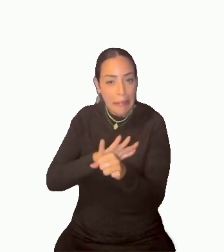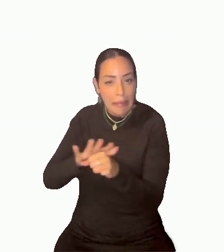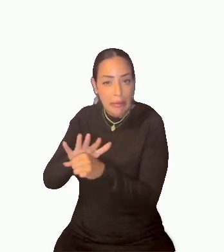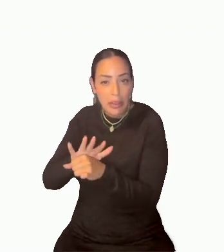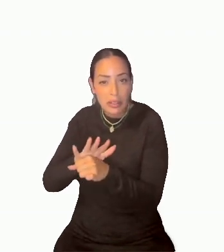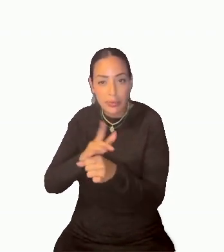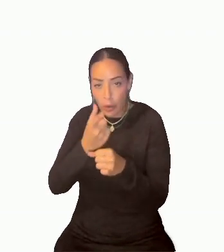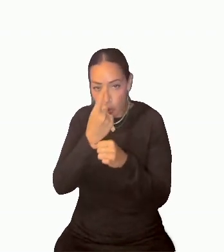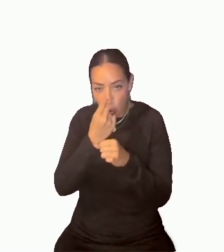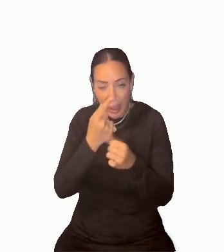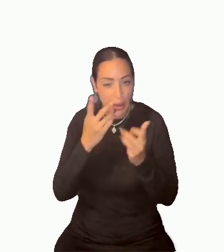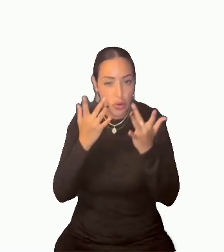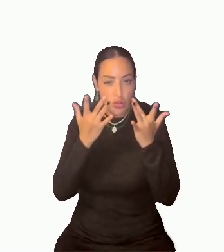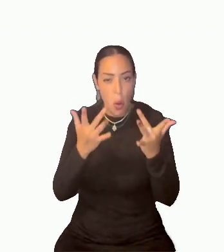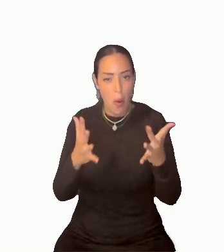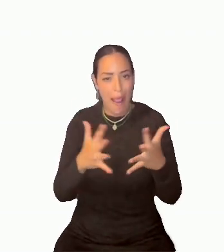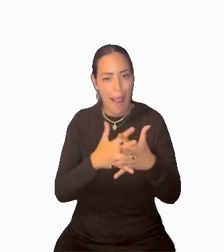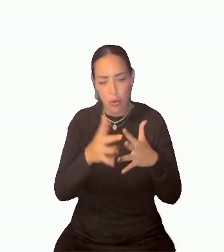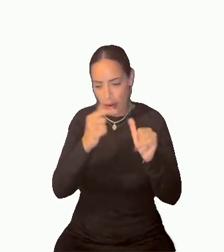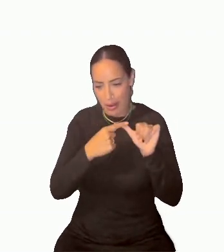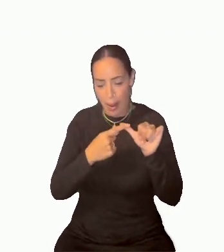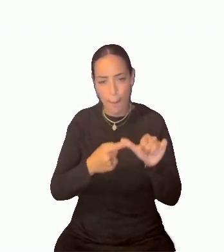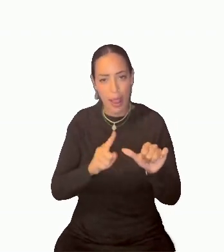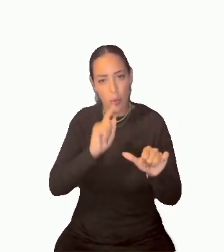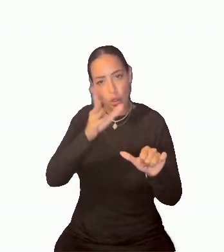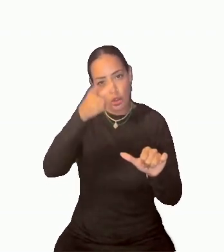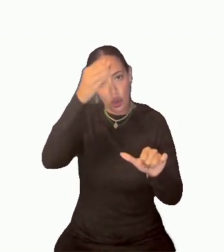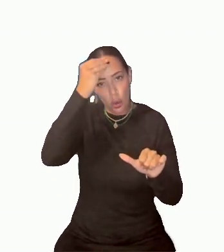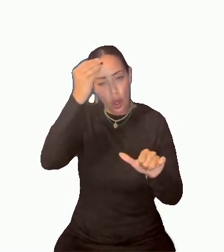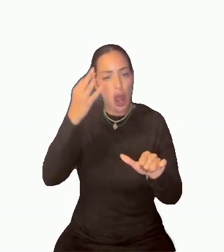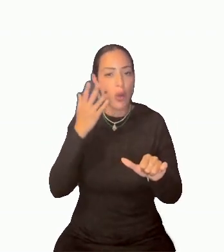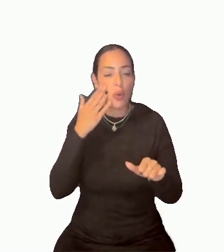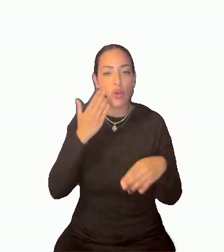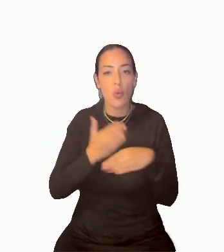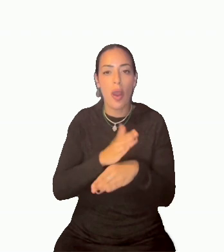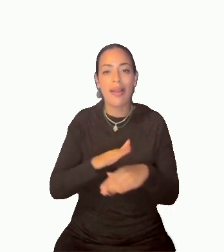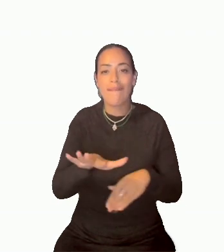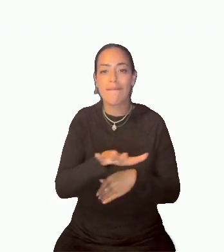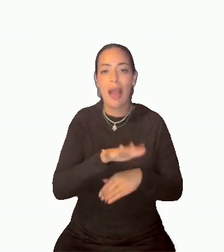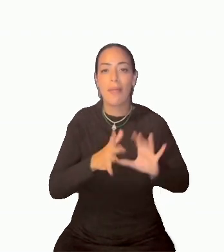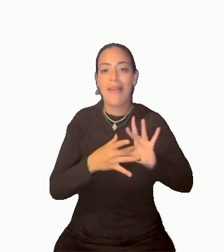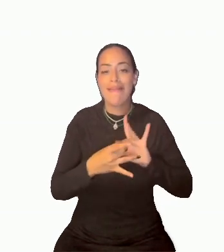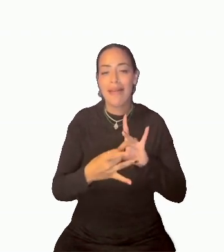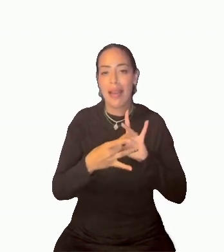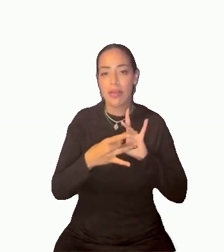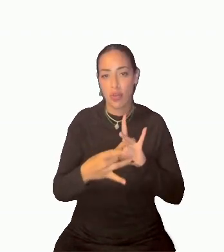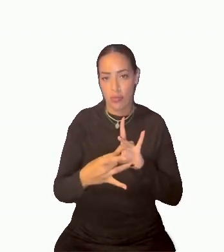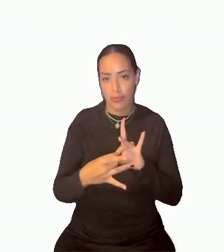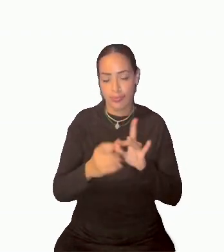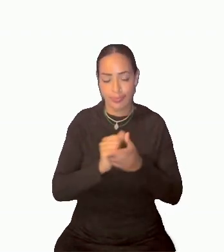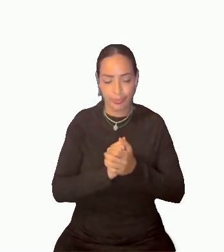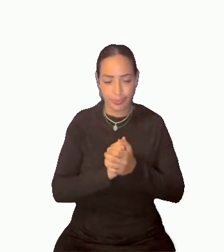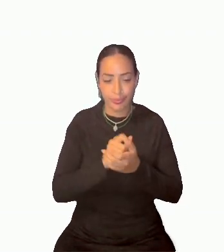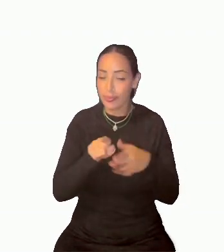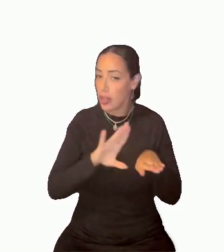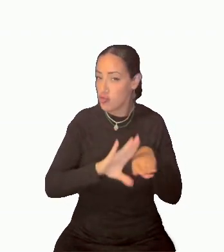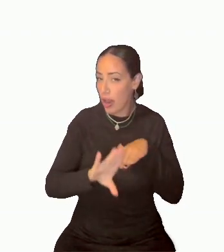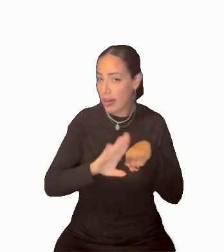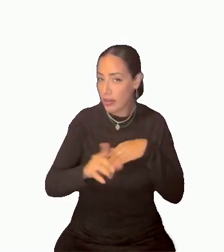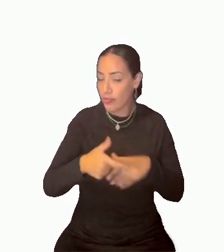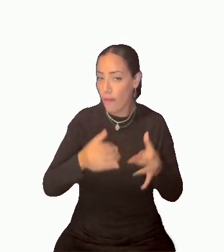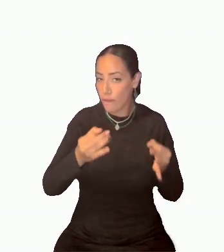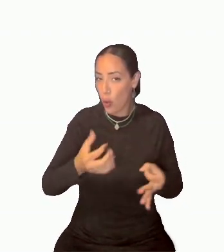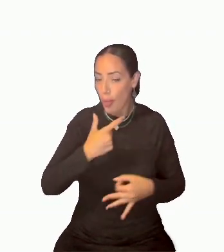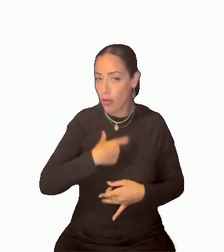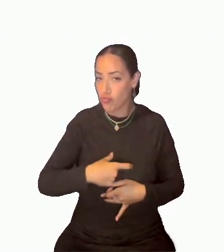both notification and family liaison. Whilst the training is intended to meet the needs of those who undertake formal roles, such